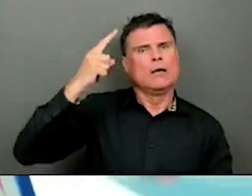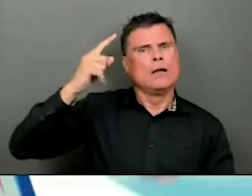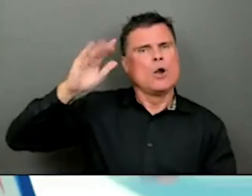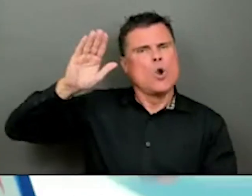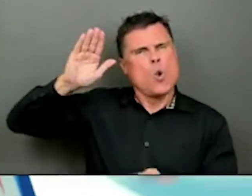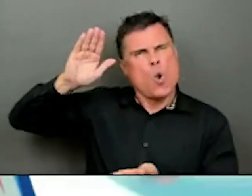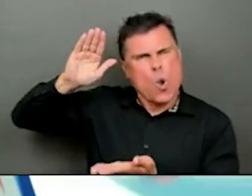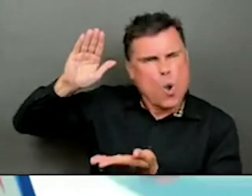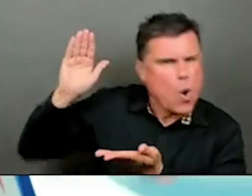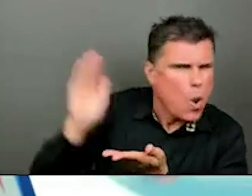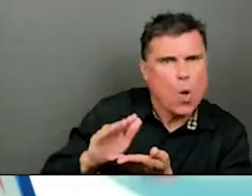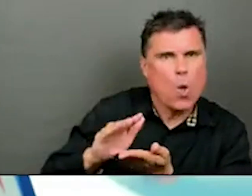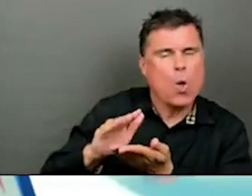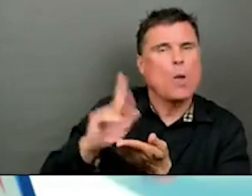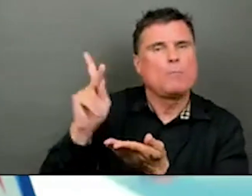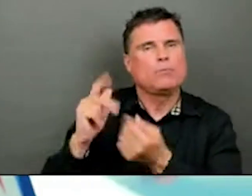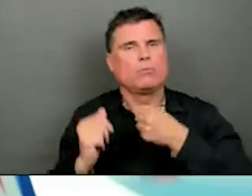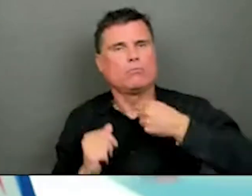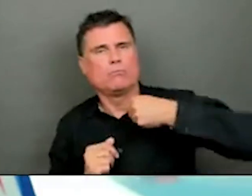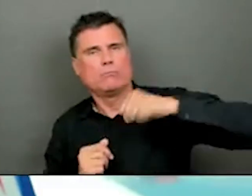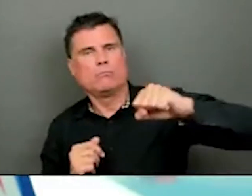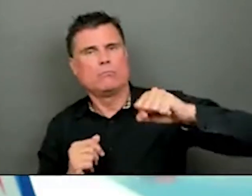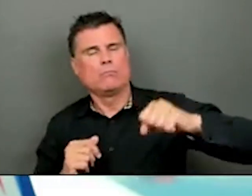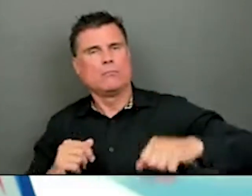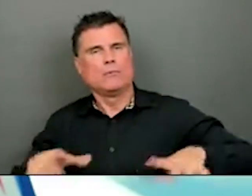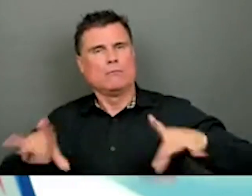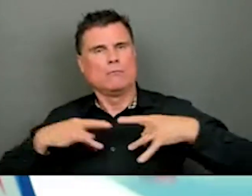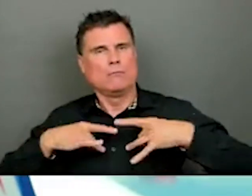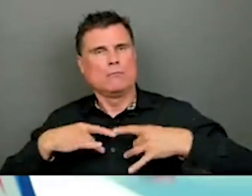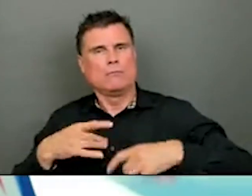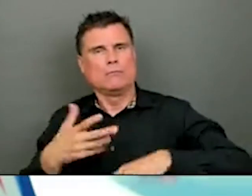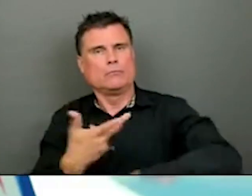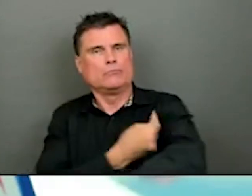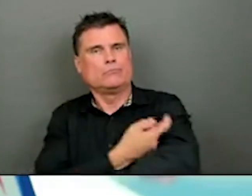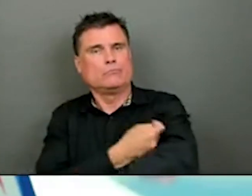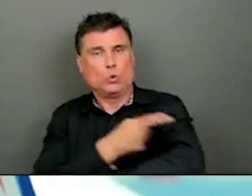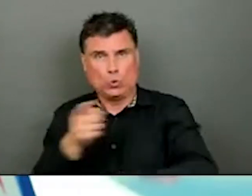and whether that's one reason for your traveling around the province?